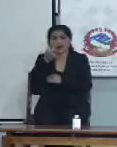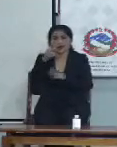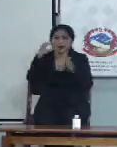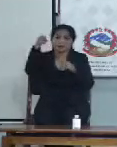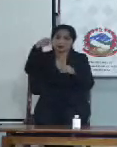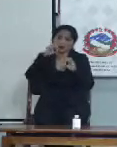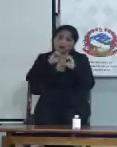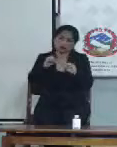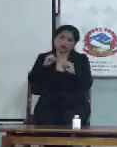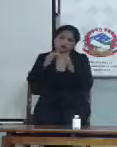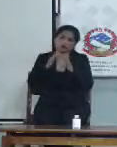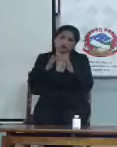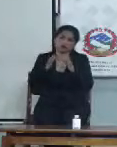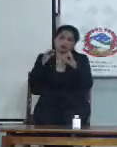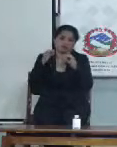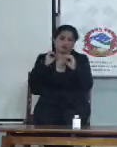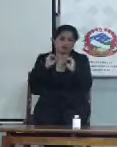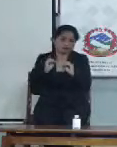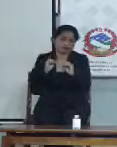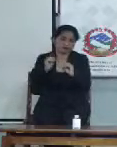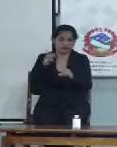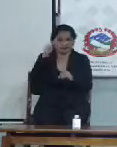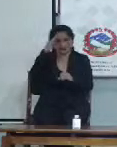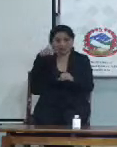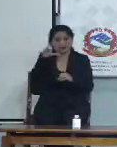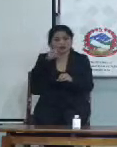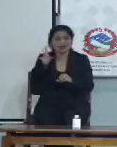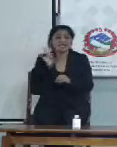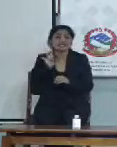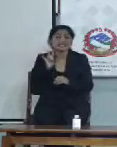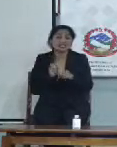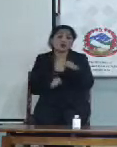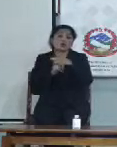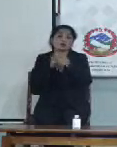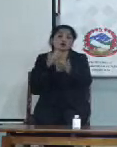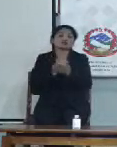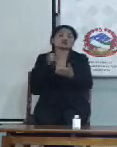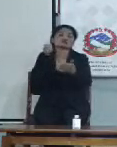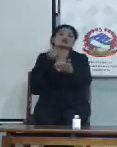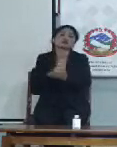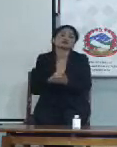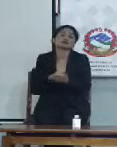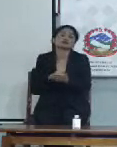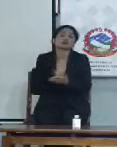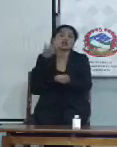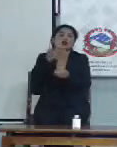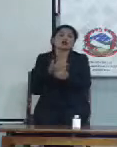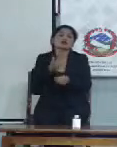can ensure the access to education for all? And like